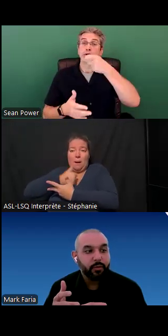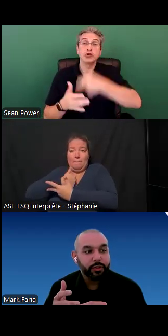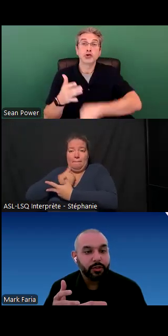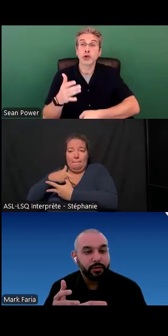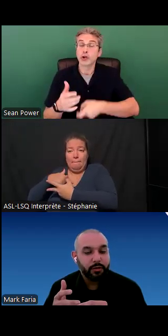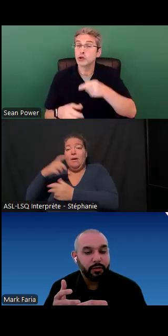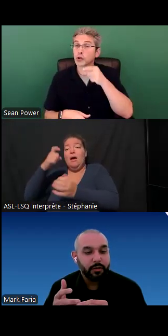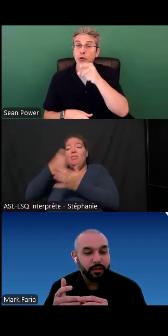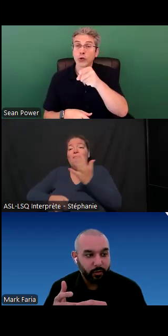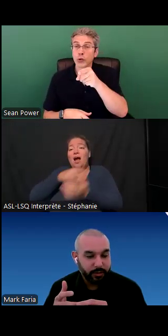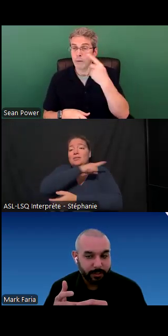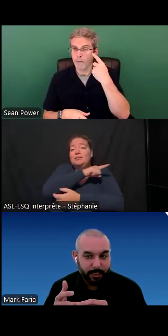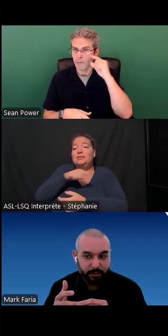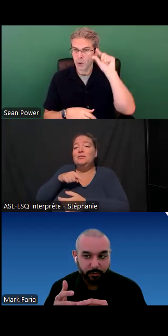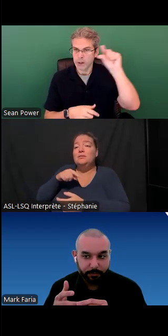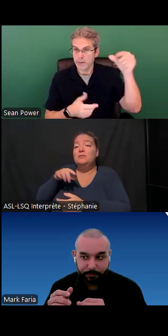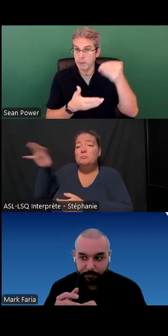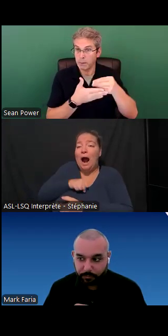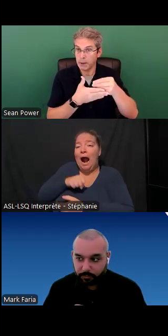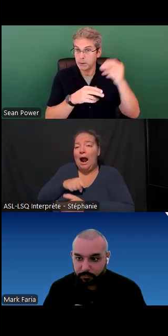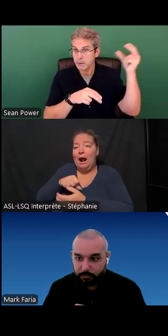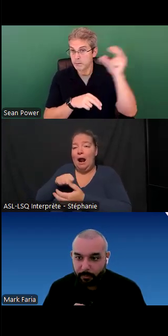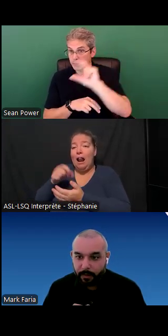that portion is going to be taxable.